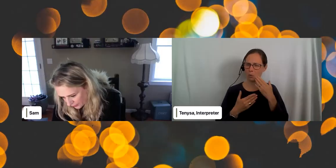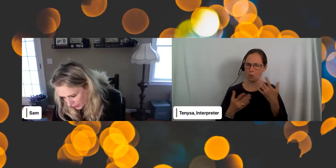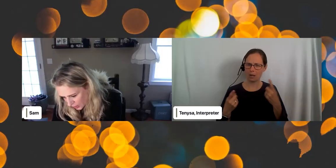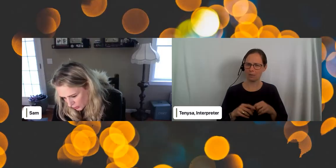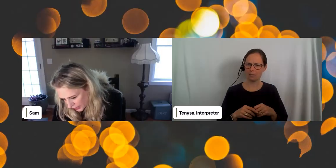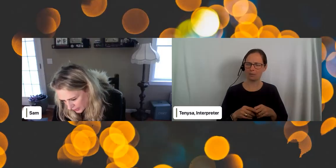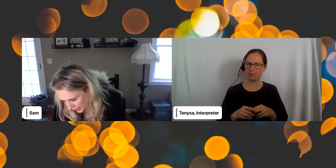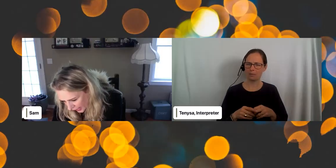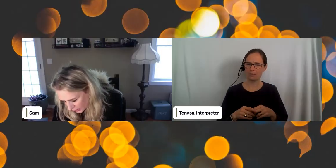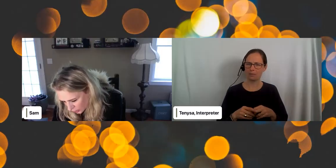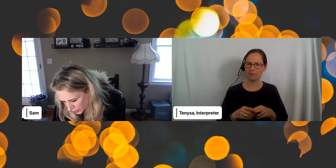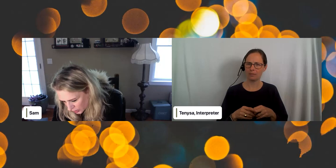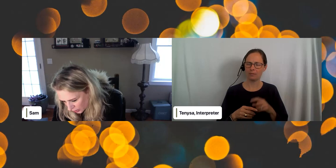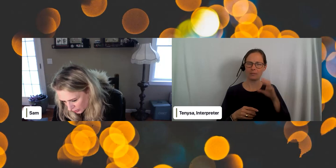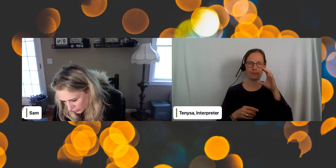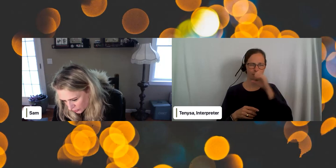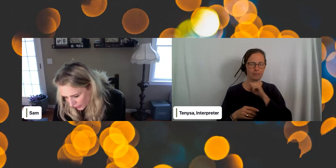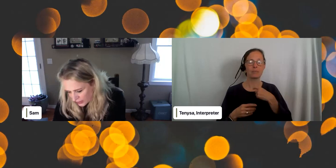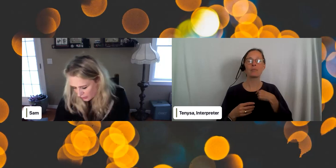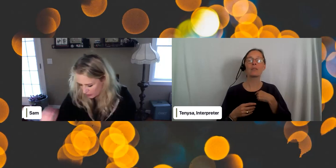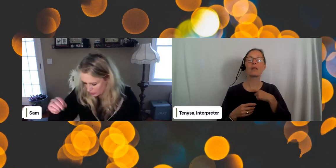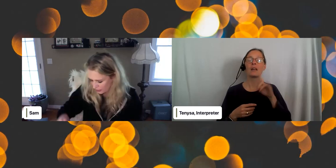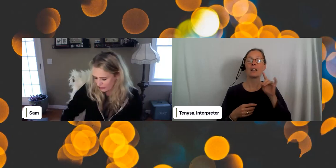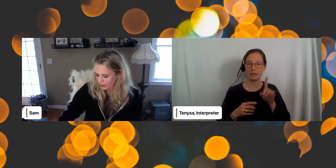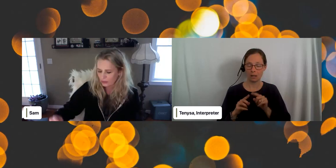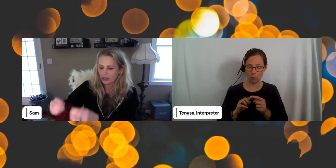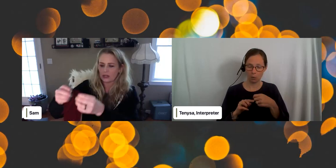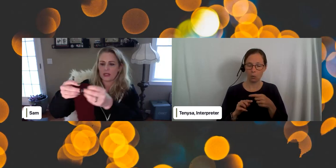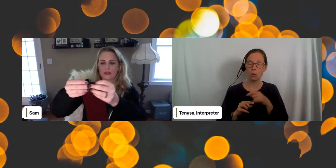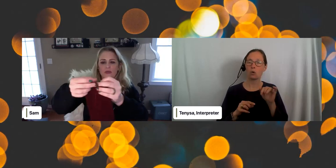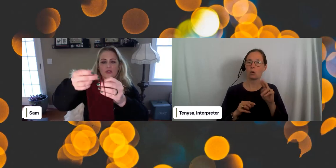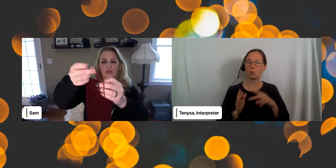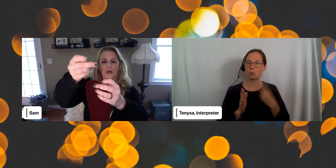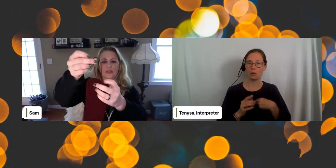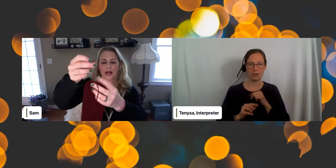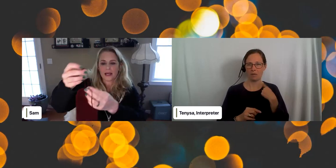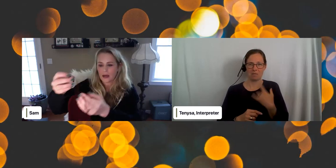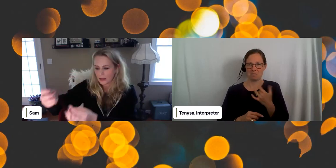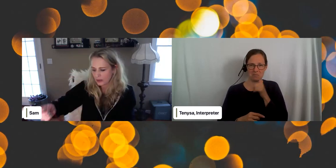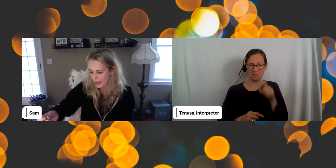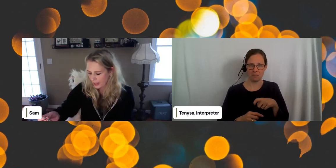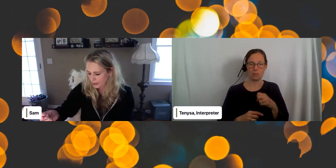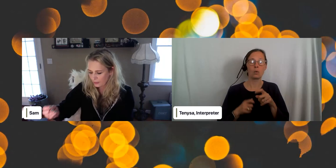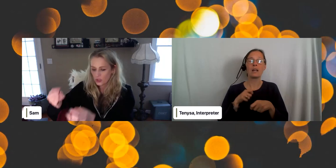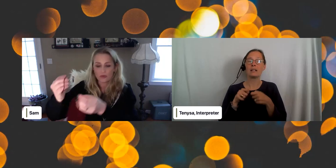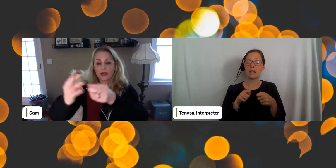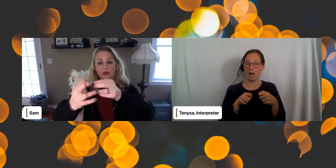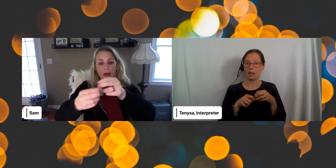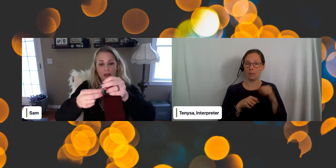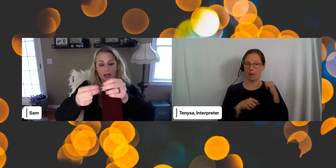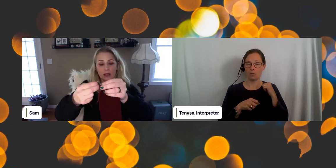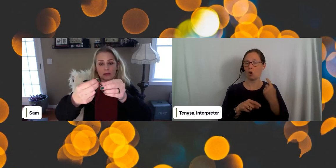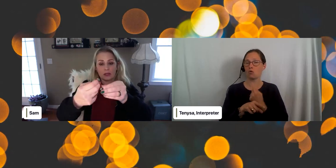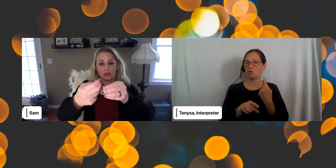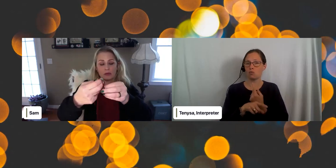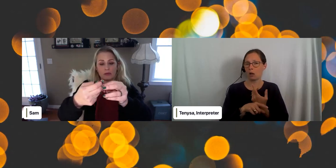Okay. So I guess I had looped the yarn through twice on the original, but I really don't think you need to. So I would tie a knot in the back, just a regular